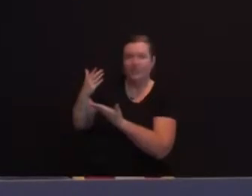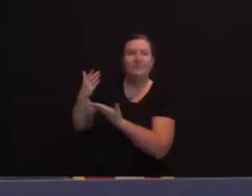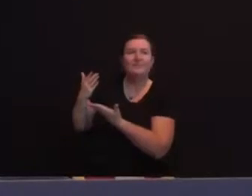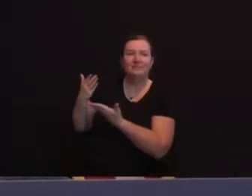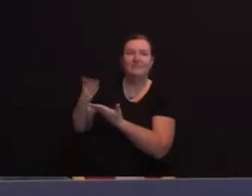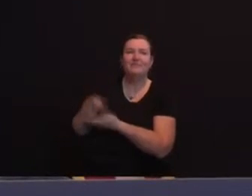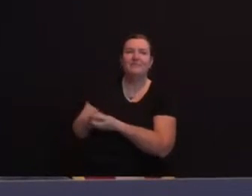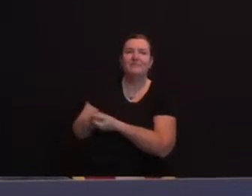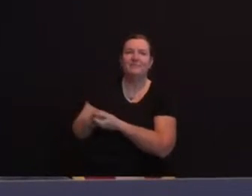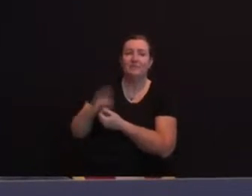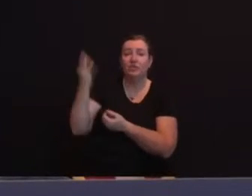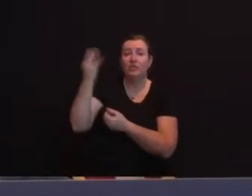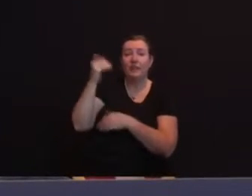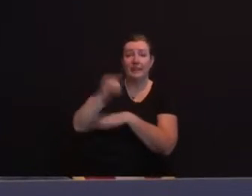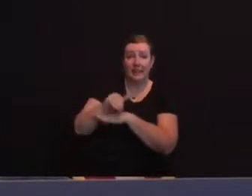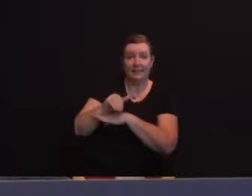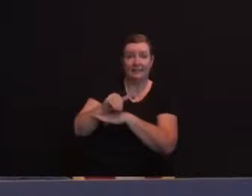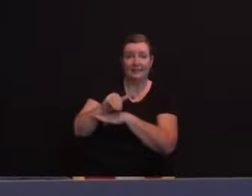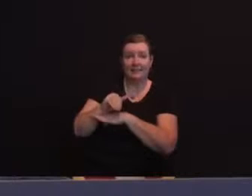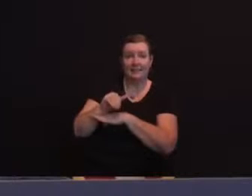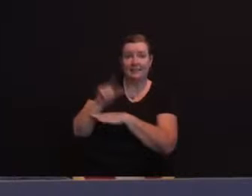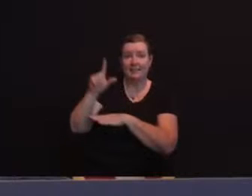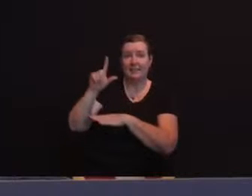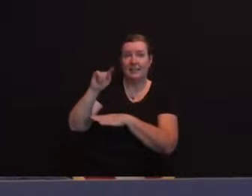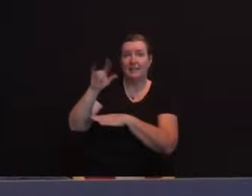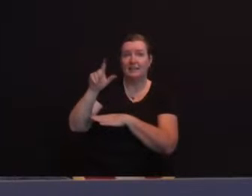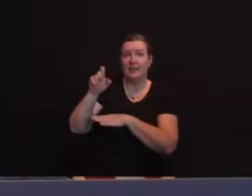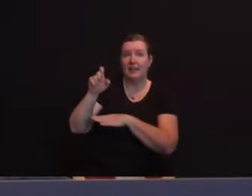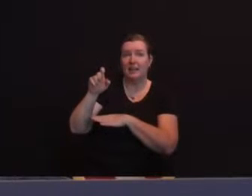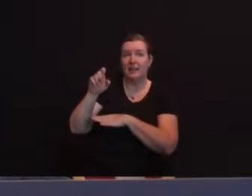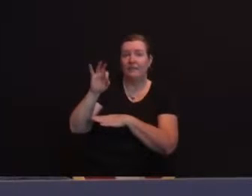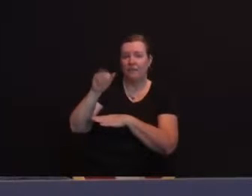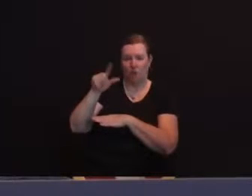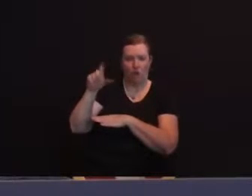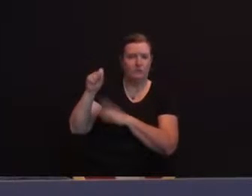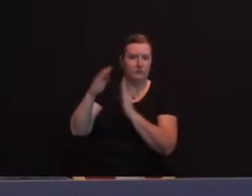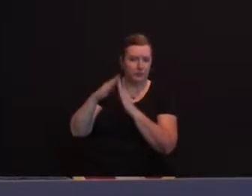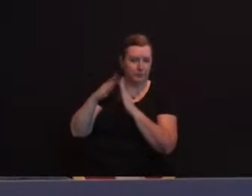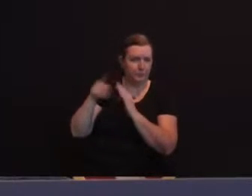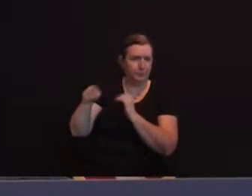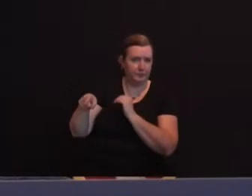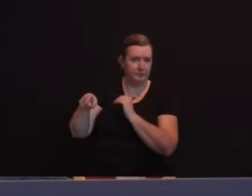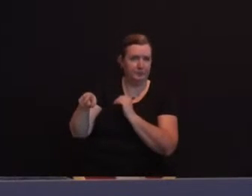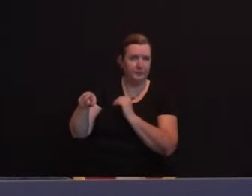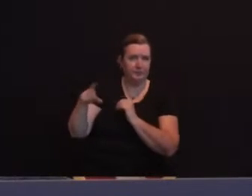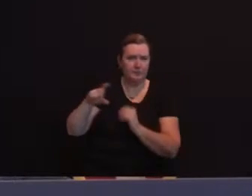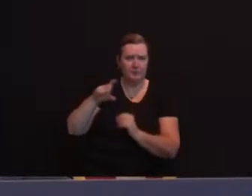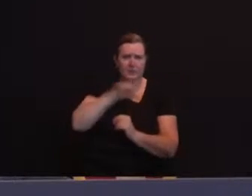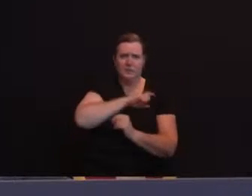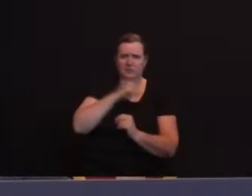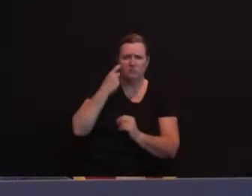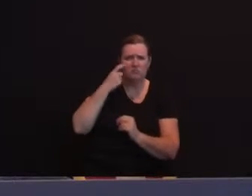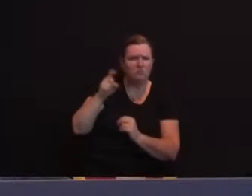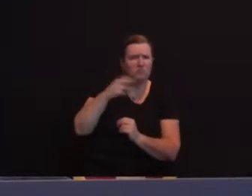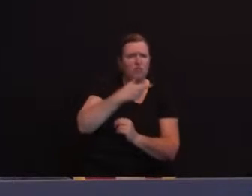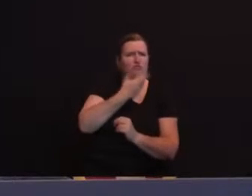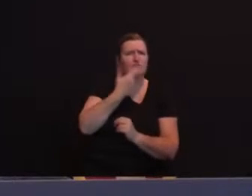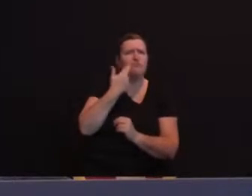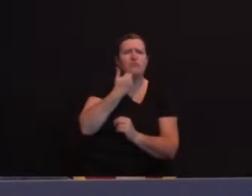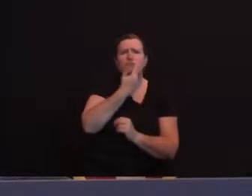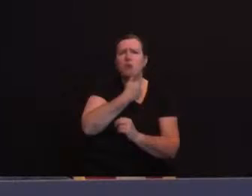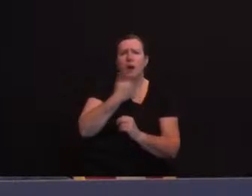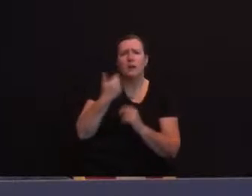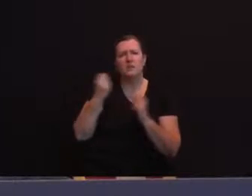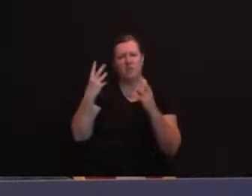Little Falls Police Department responded to Cella's restaurant and observed several patrons at the bar not social distancing, and